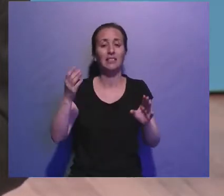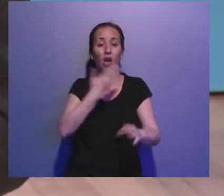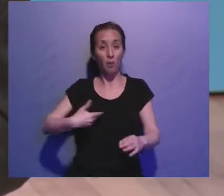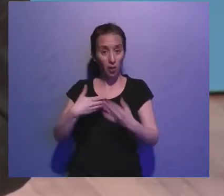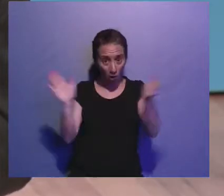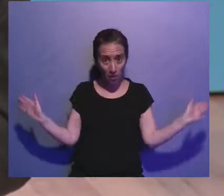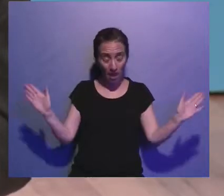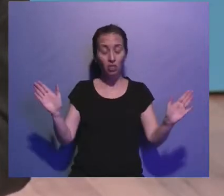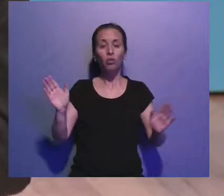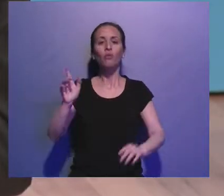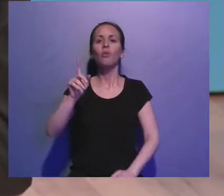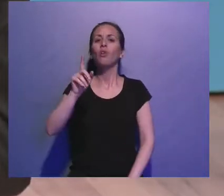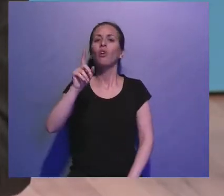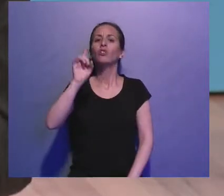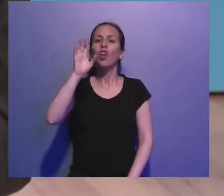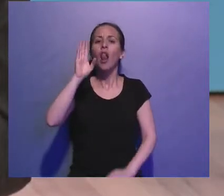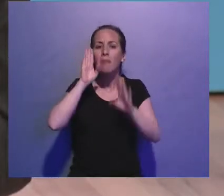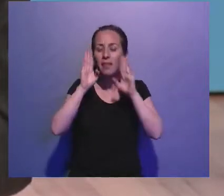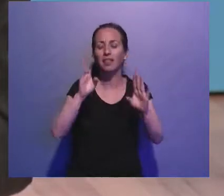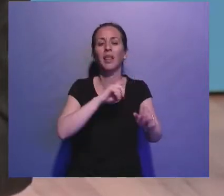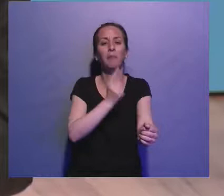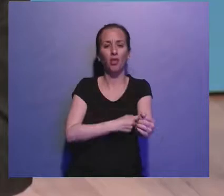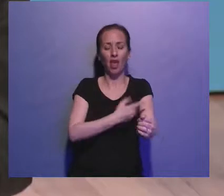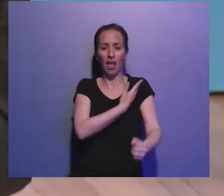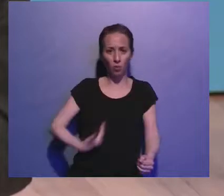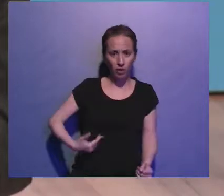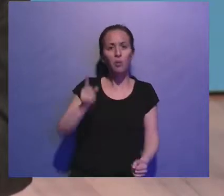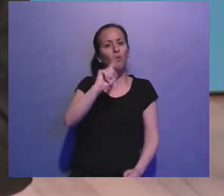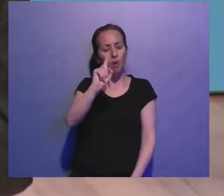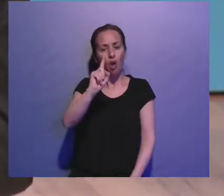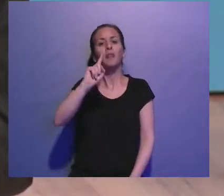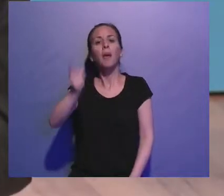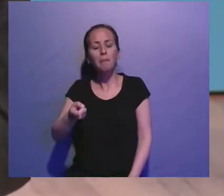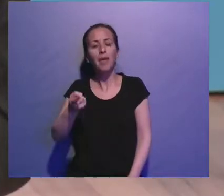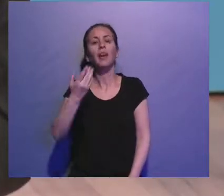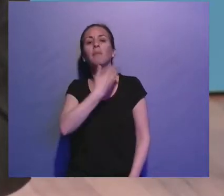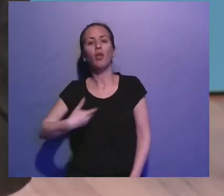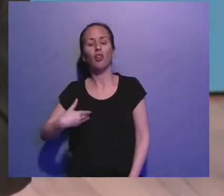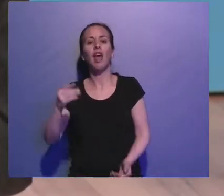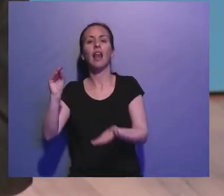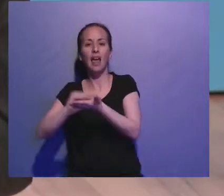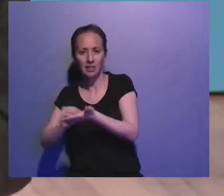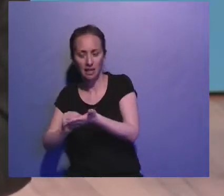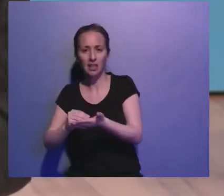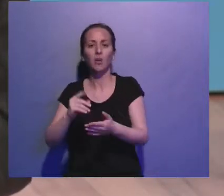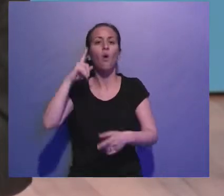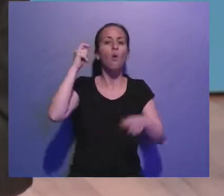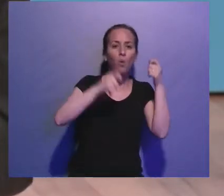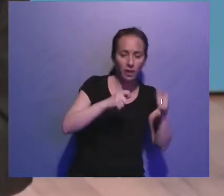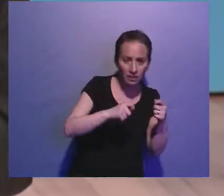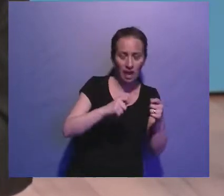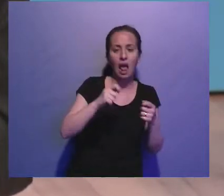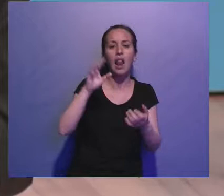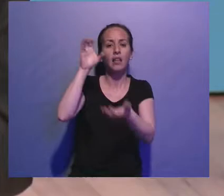Upon the initiative of the Transparency Department, we were able not only to get